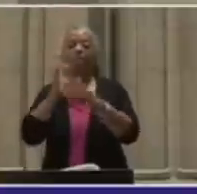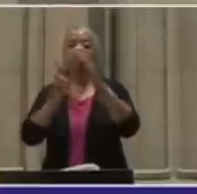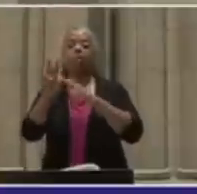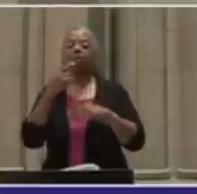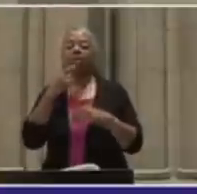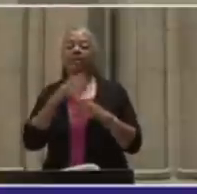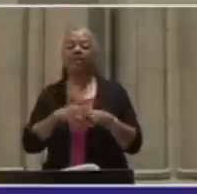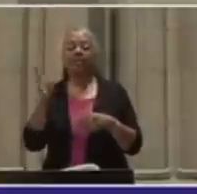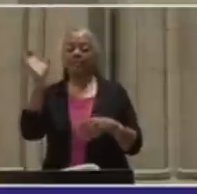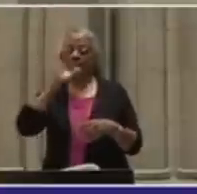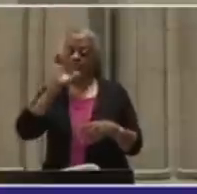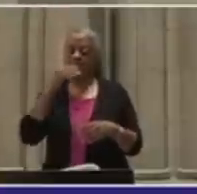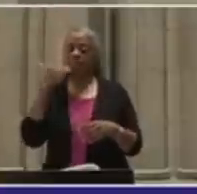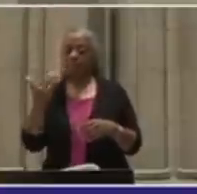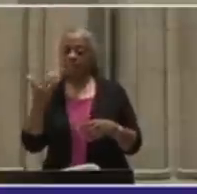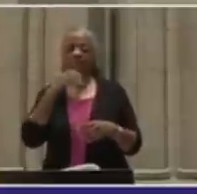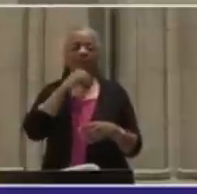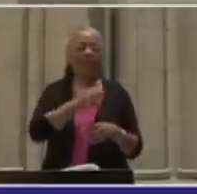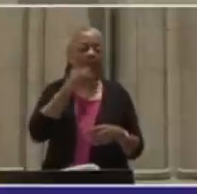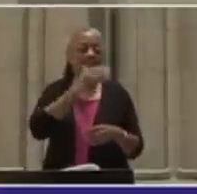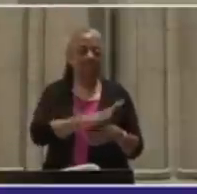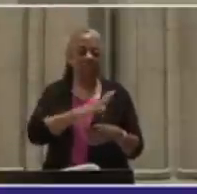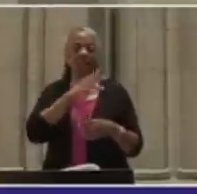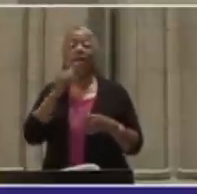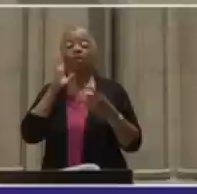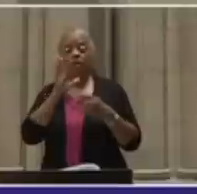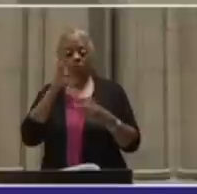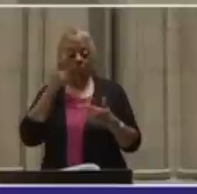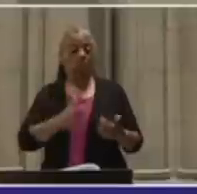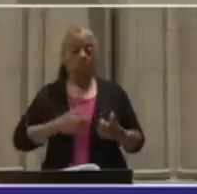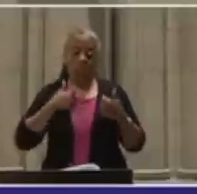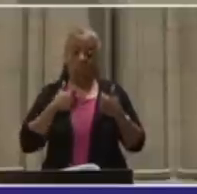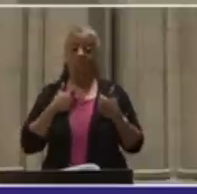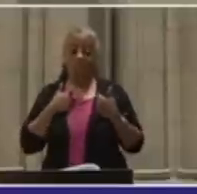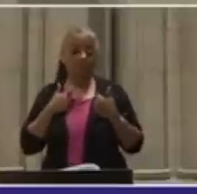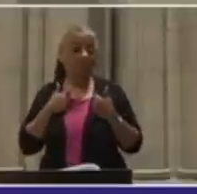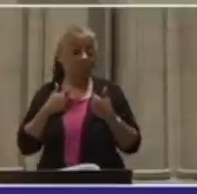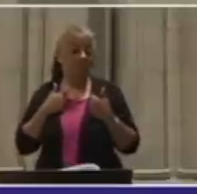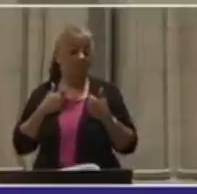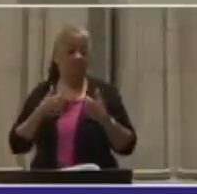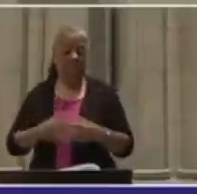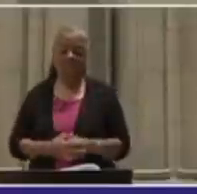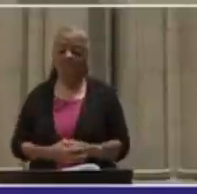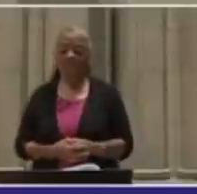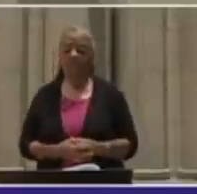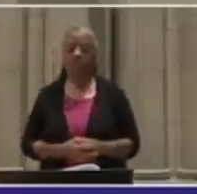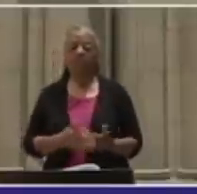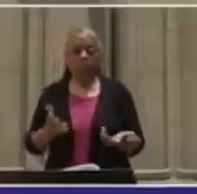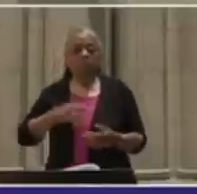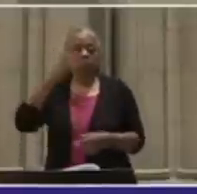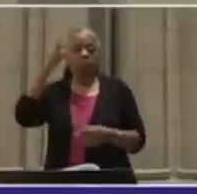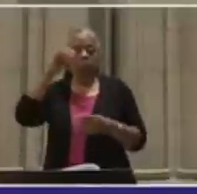says, seek good and not evil, and you will live. The logic there